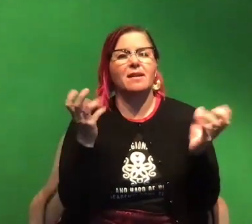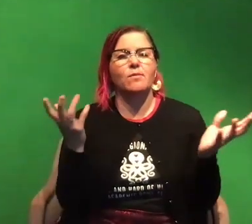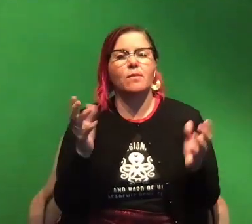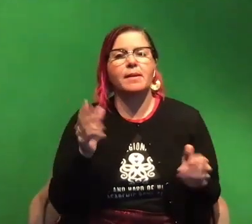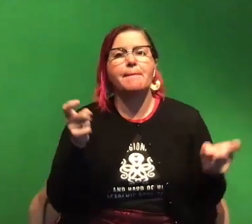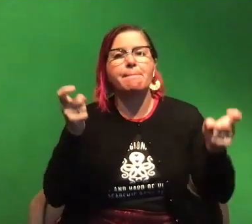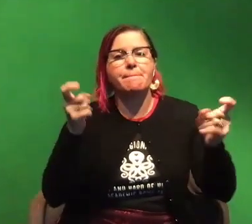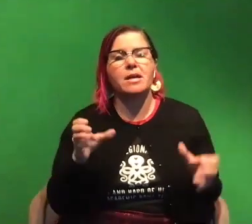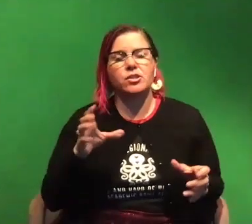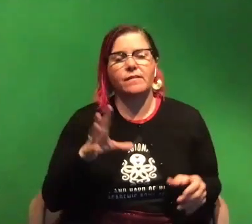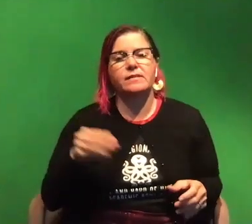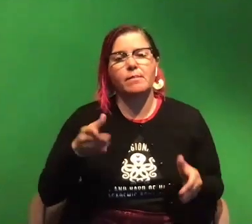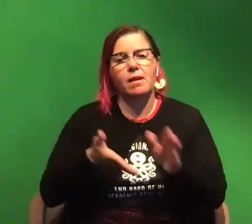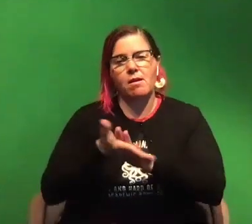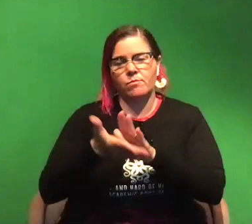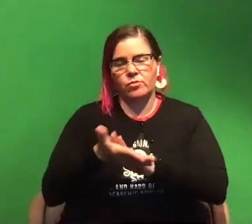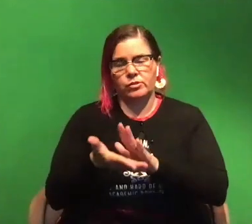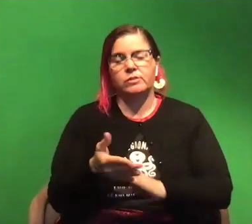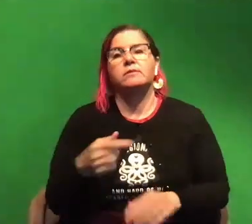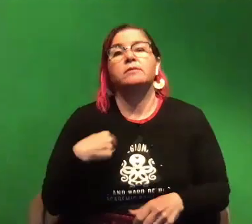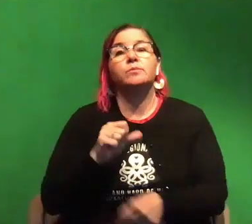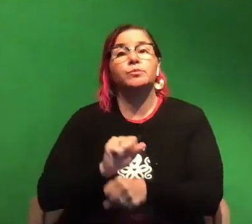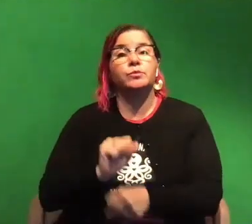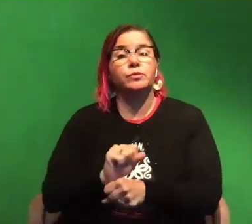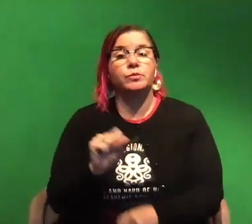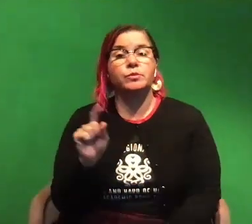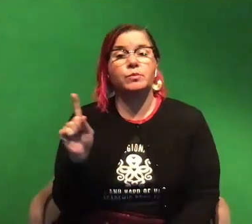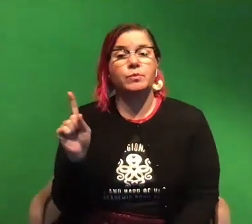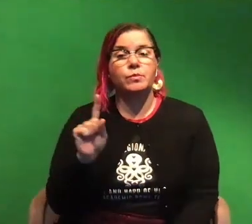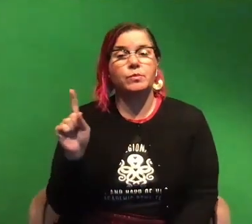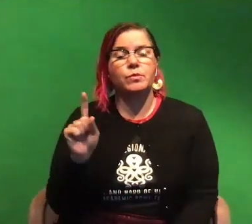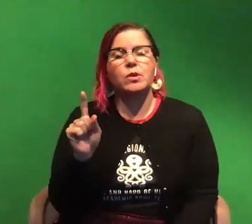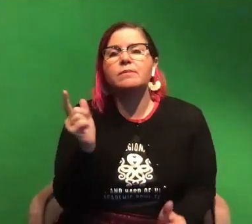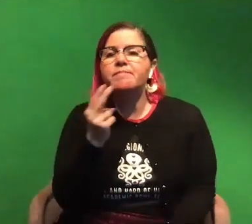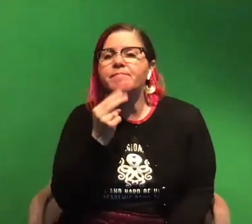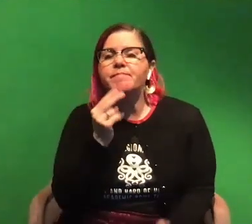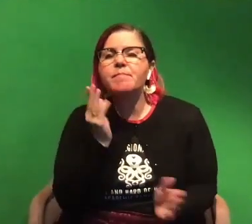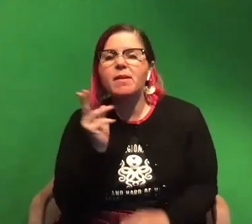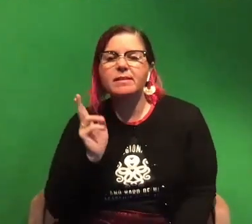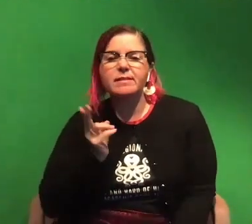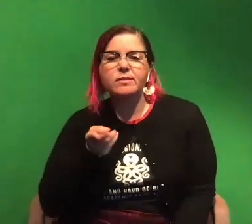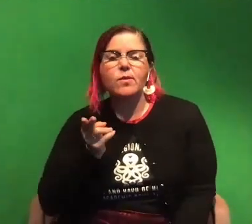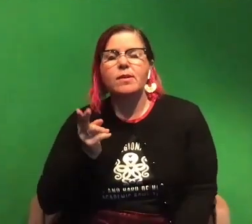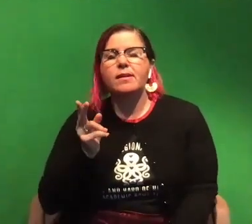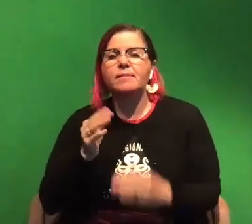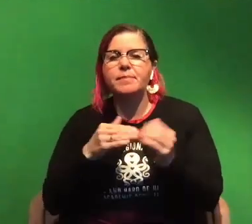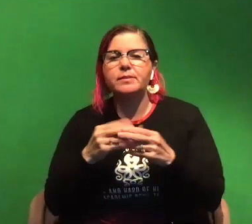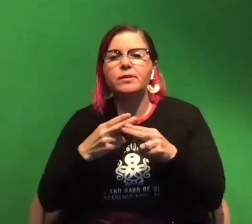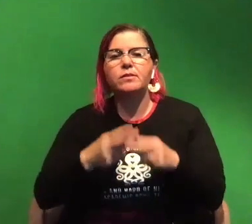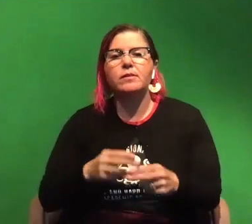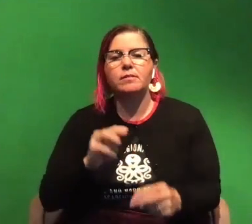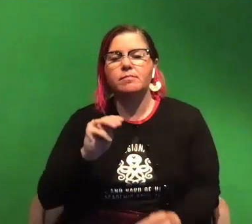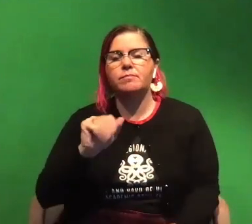of cephalopod operations, and I work at a quaint little historic facility called the Marine